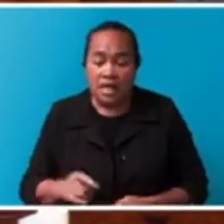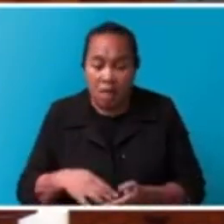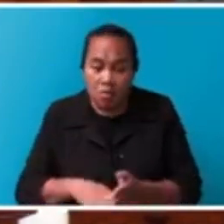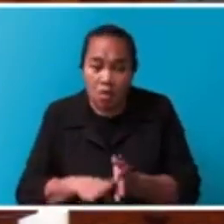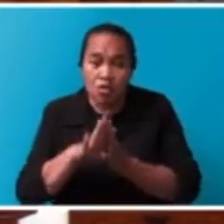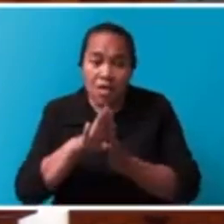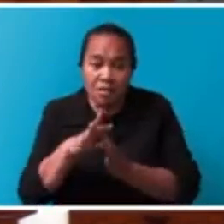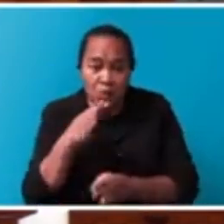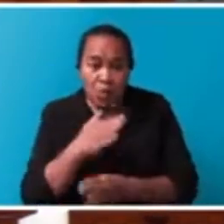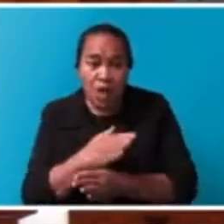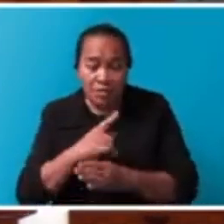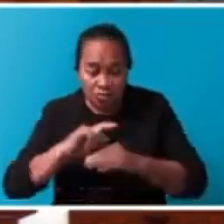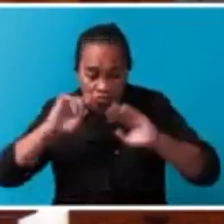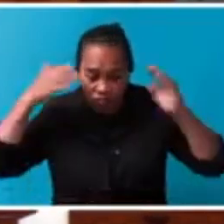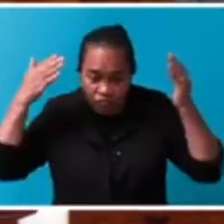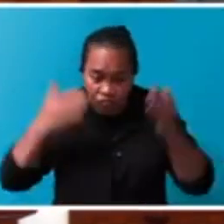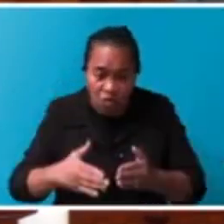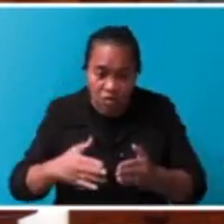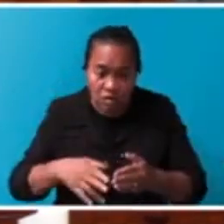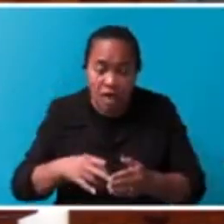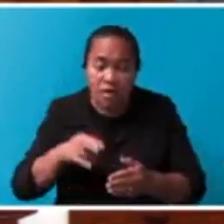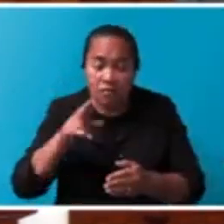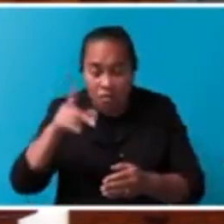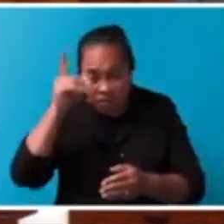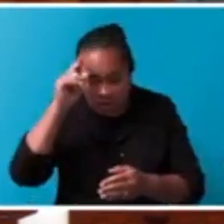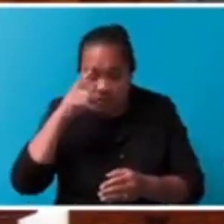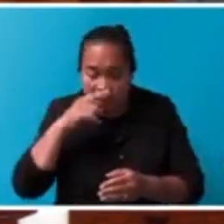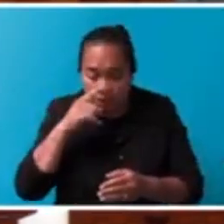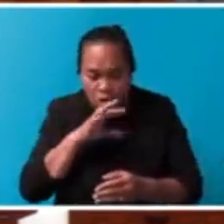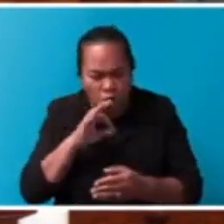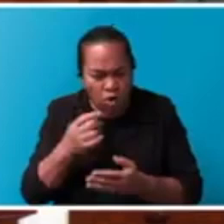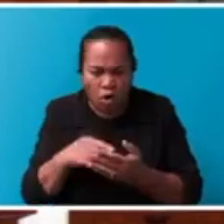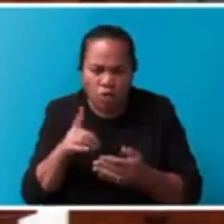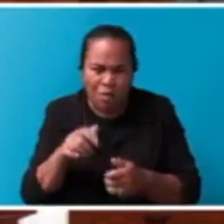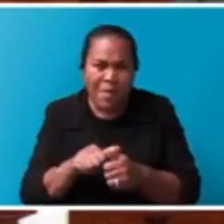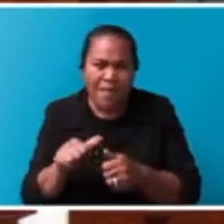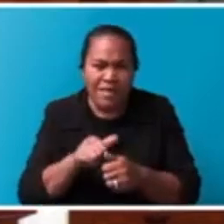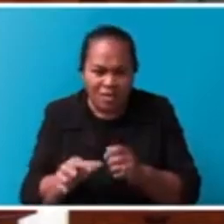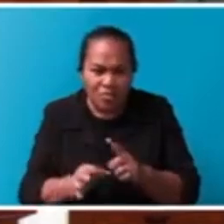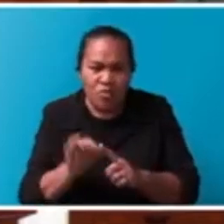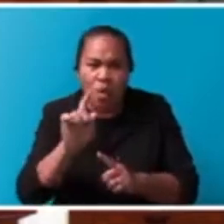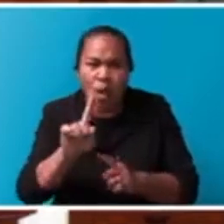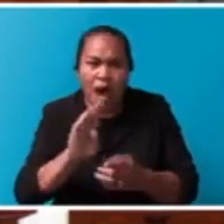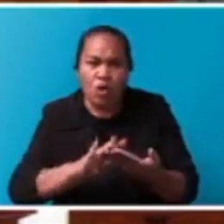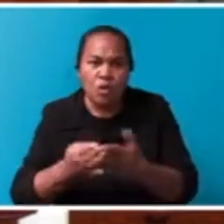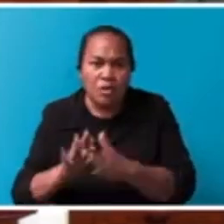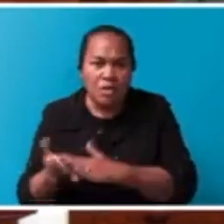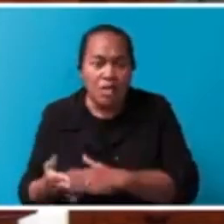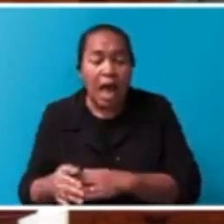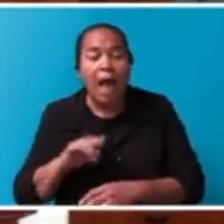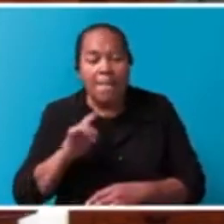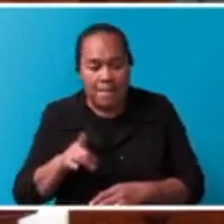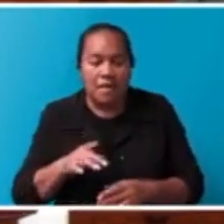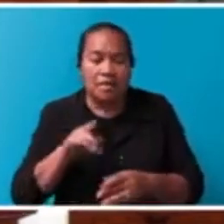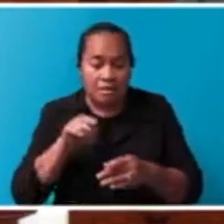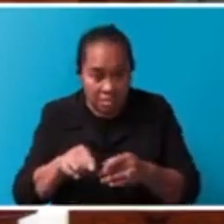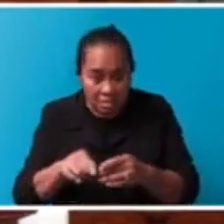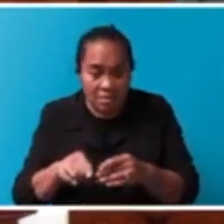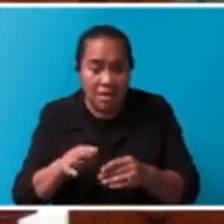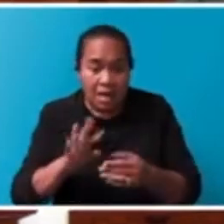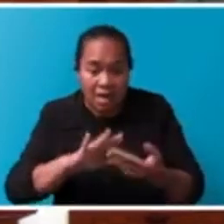work being focused on the Itaukei is not only for the betterment of one community, but for Fiji as a